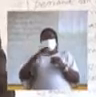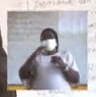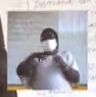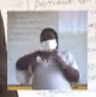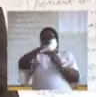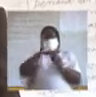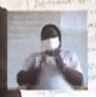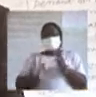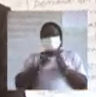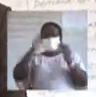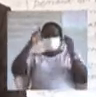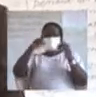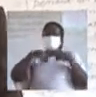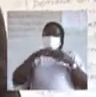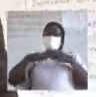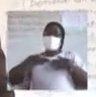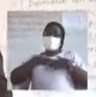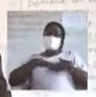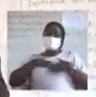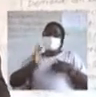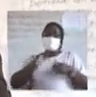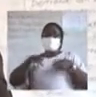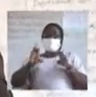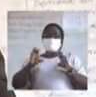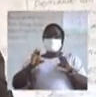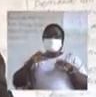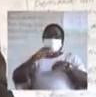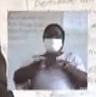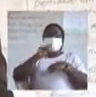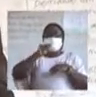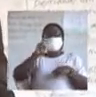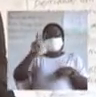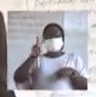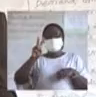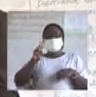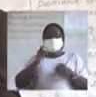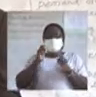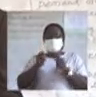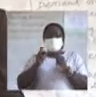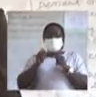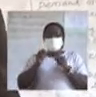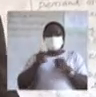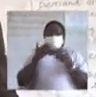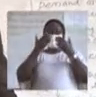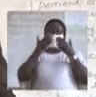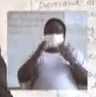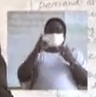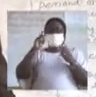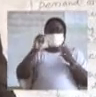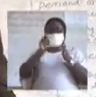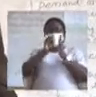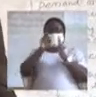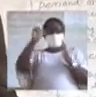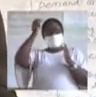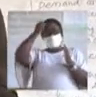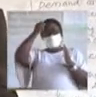Theory. I hope you have been enjoying our classes on air. Then quickly join me to thank the Edo State